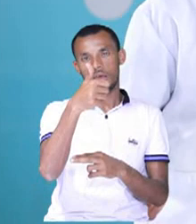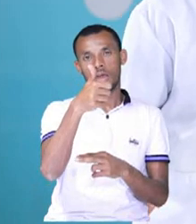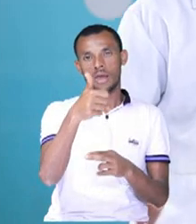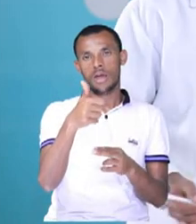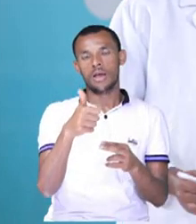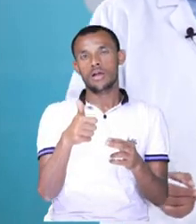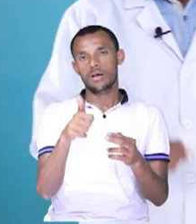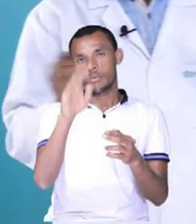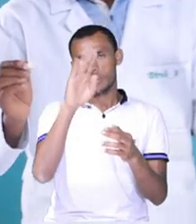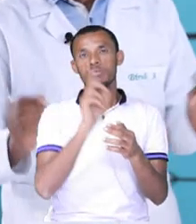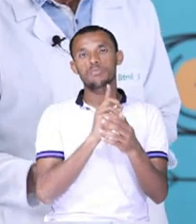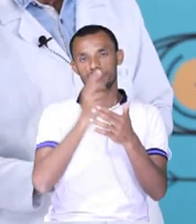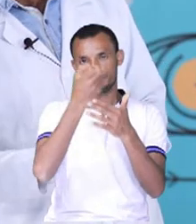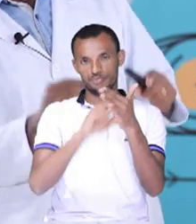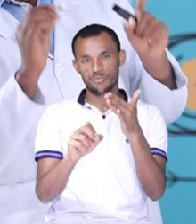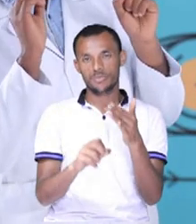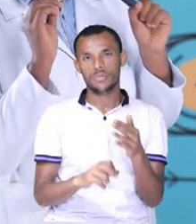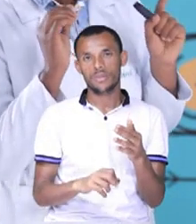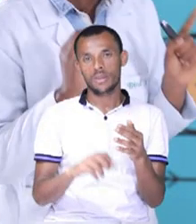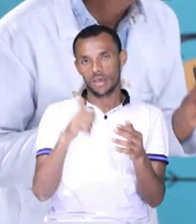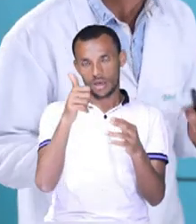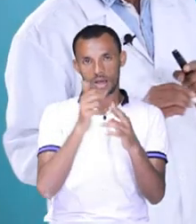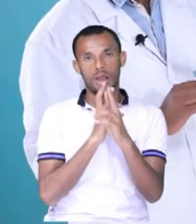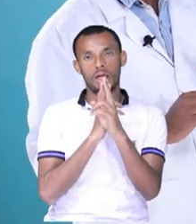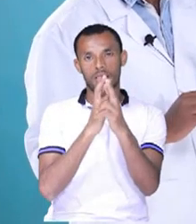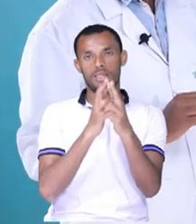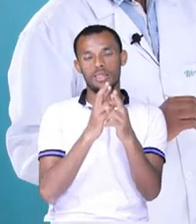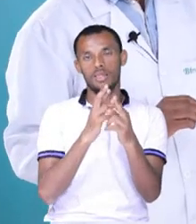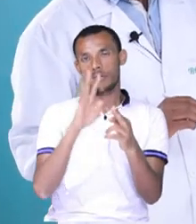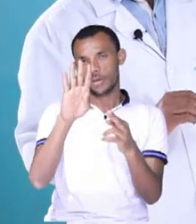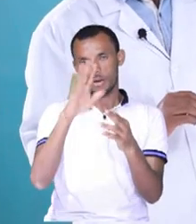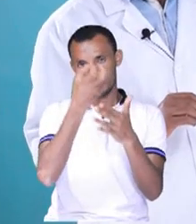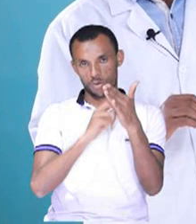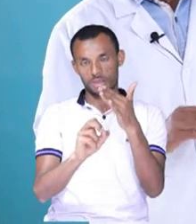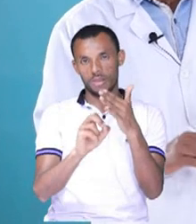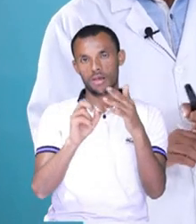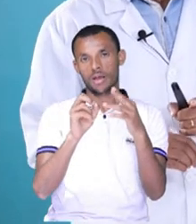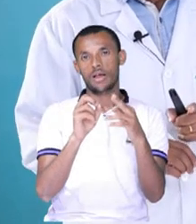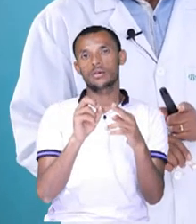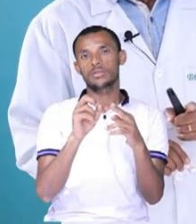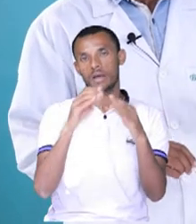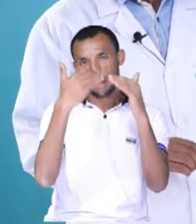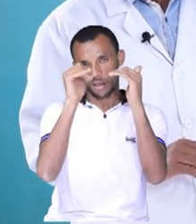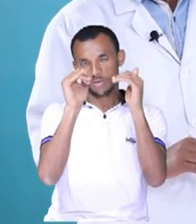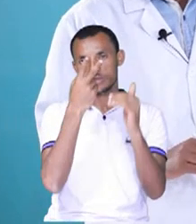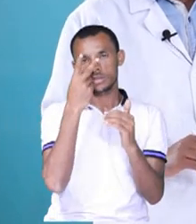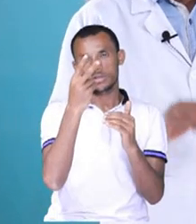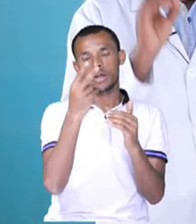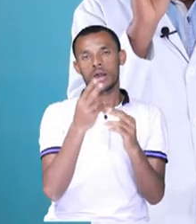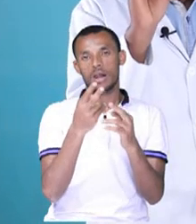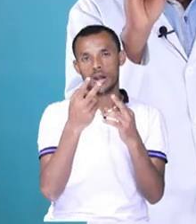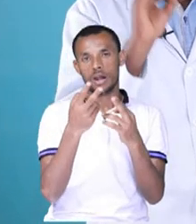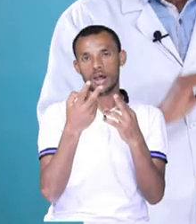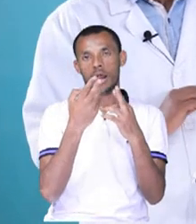one, products. Assume A is a reactant, B is product. Rate of reaction is expressed in terms of reactant